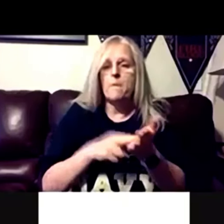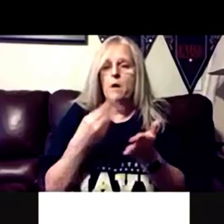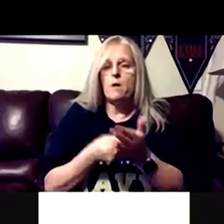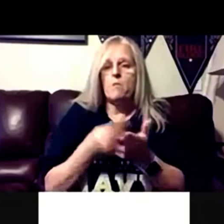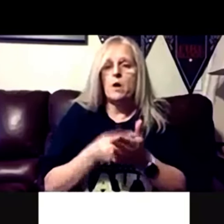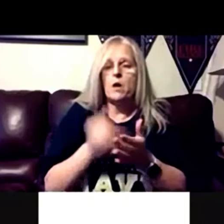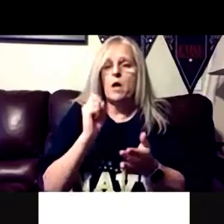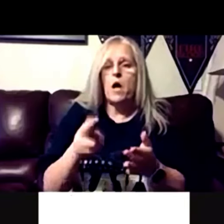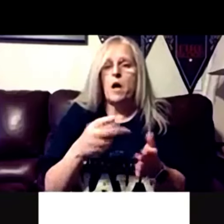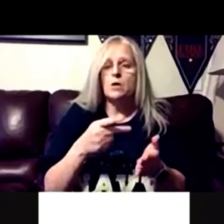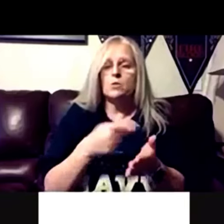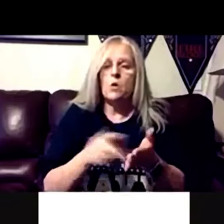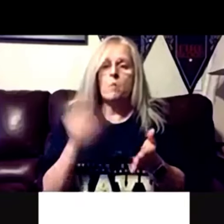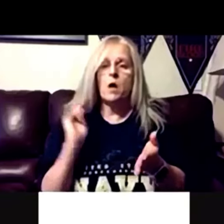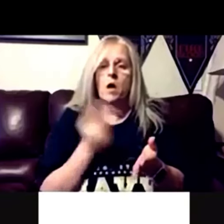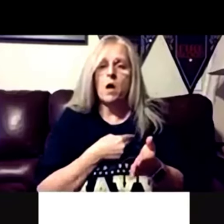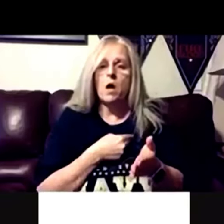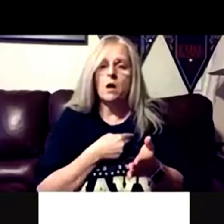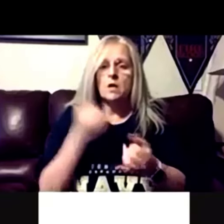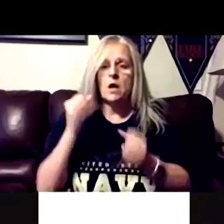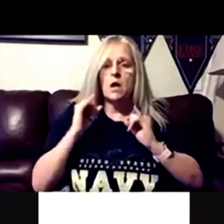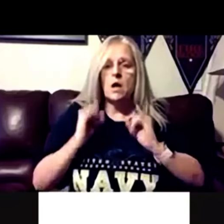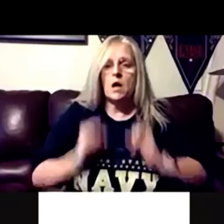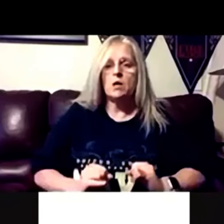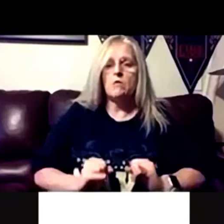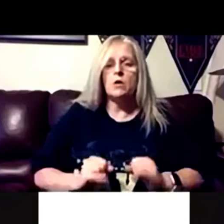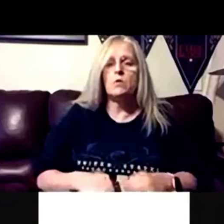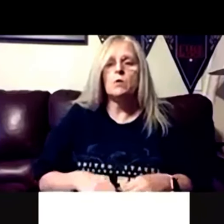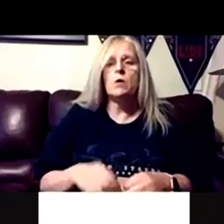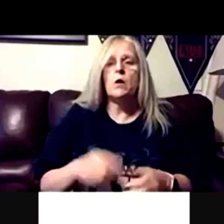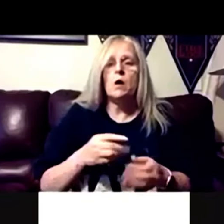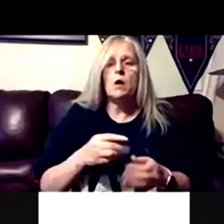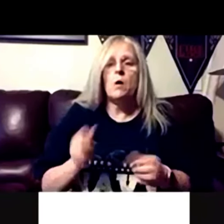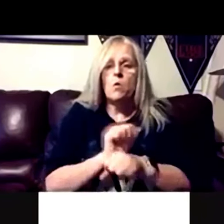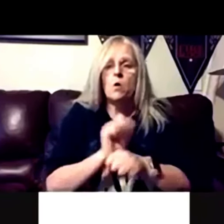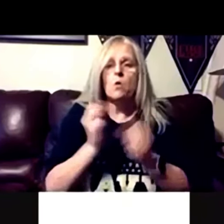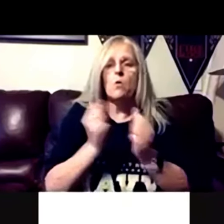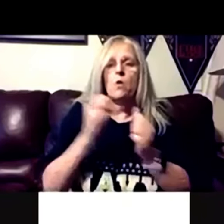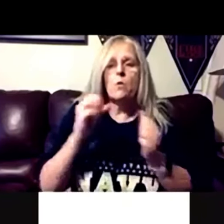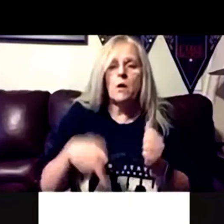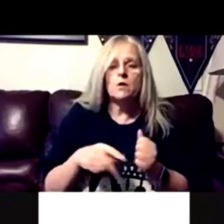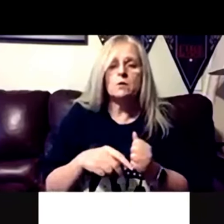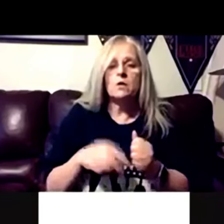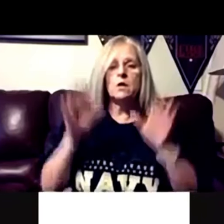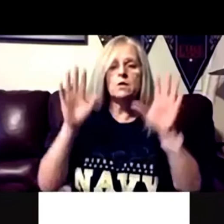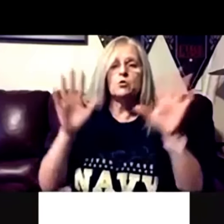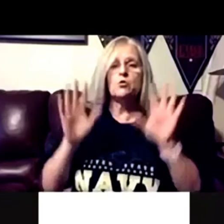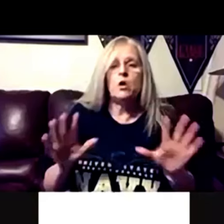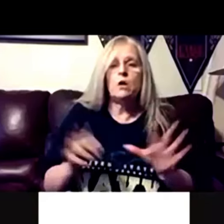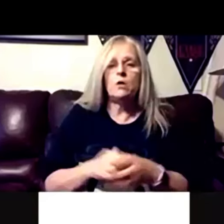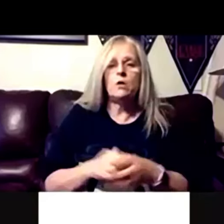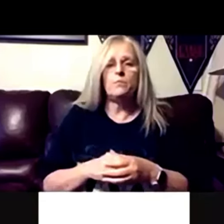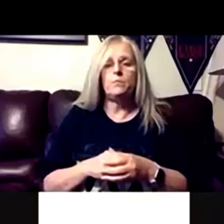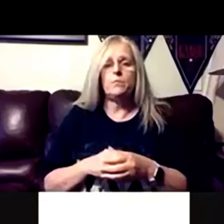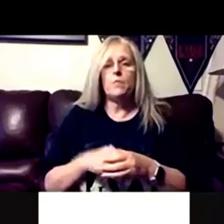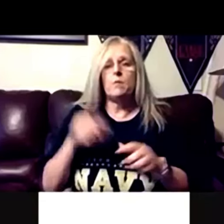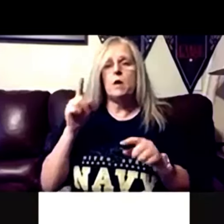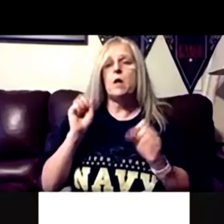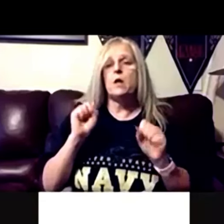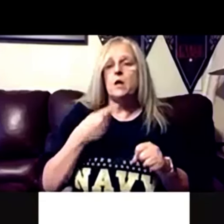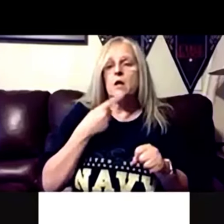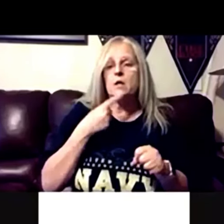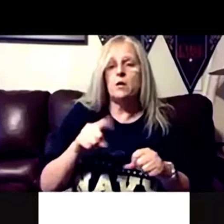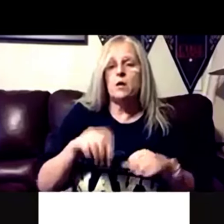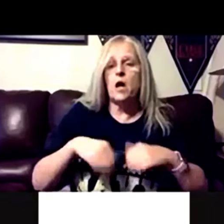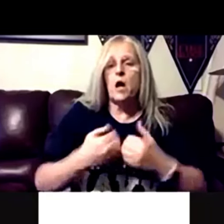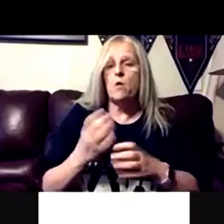is going to pay us as individuals participating with ONPASSIVE, it's extraordinary. But I can't tell you how we're